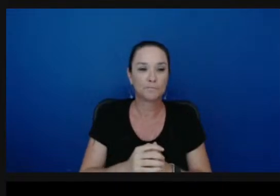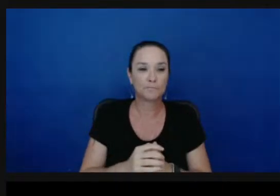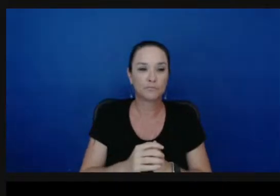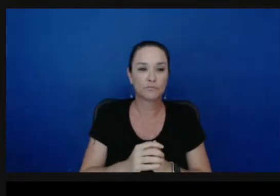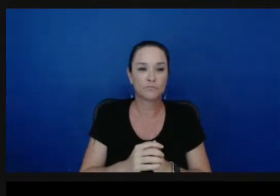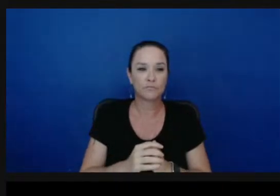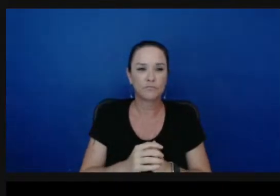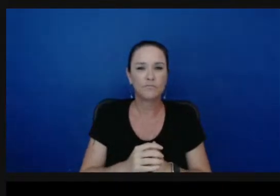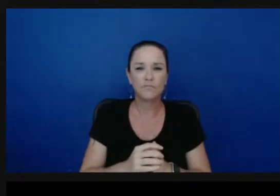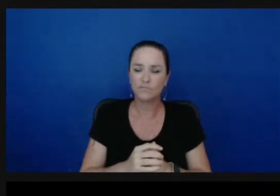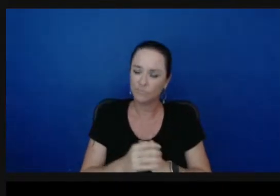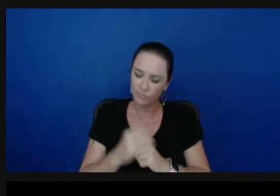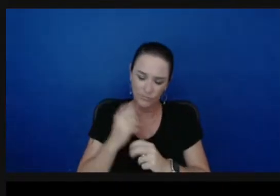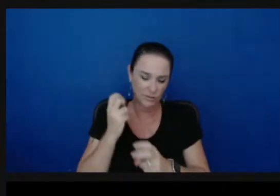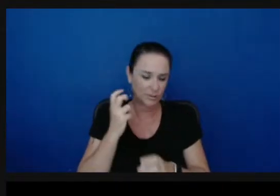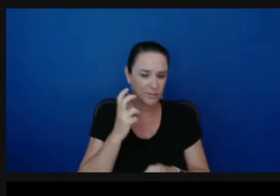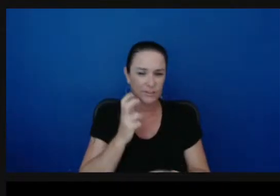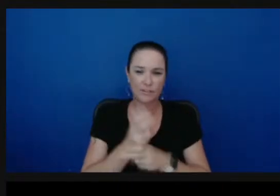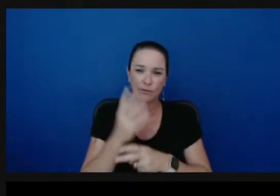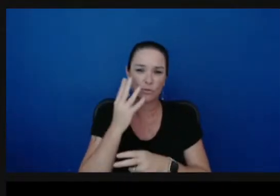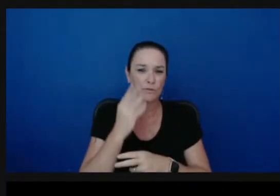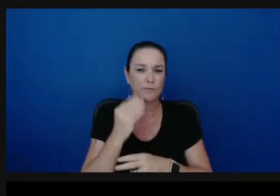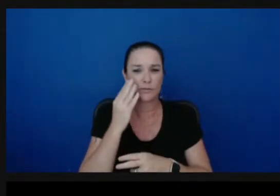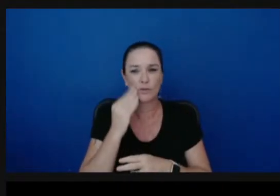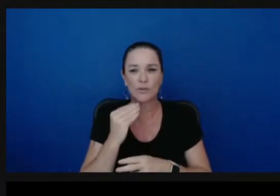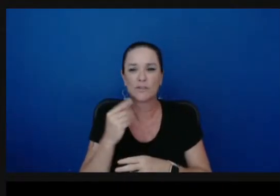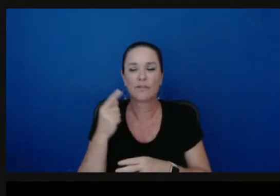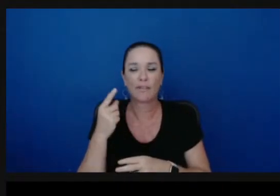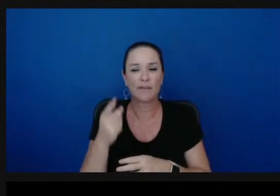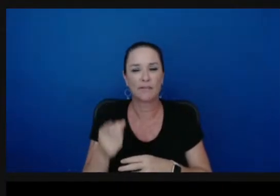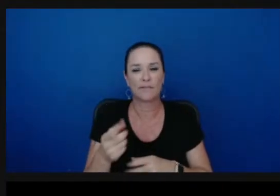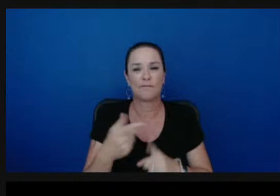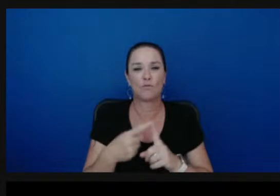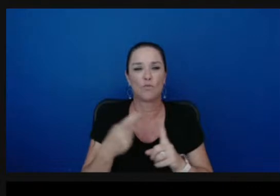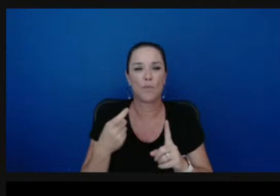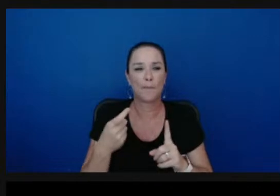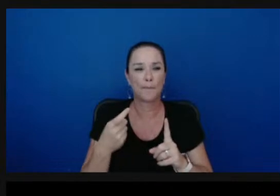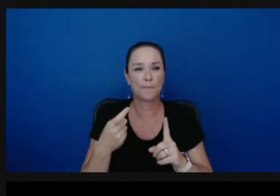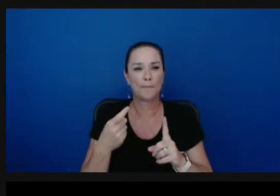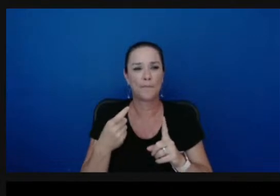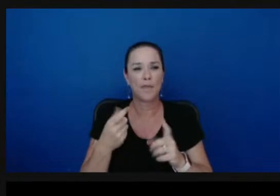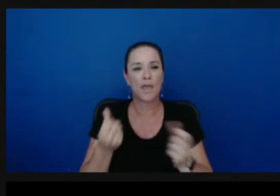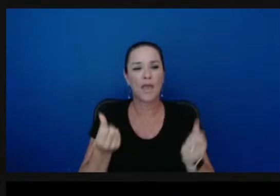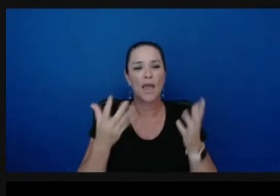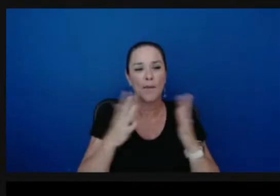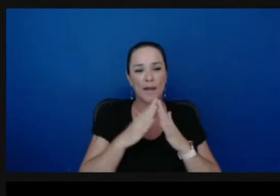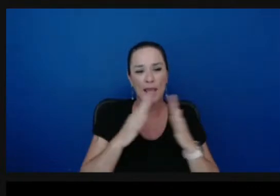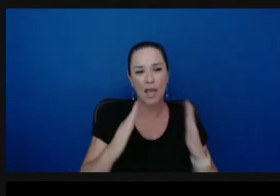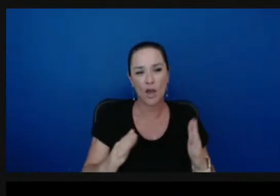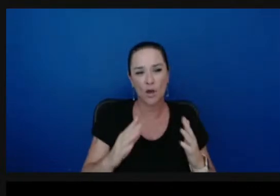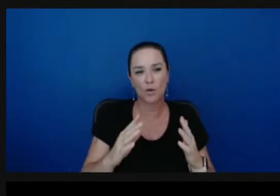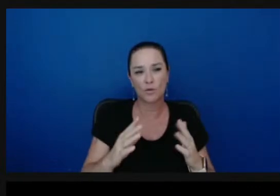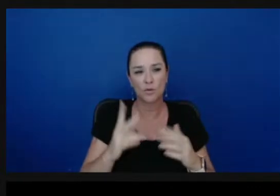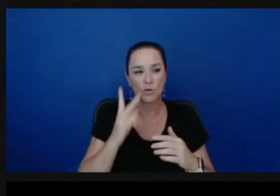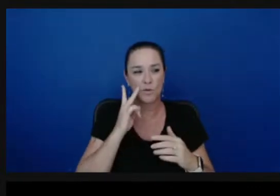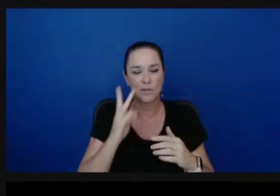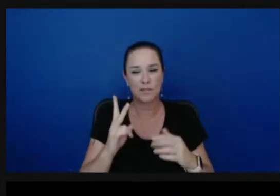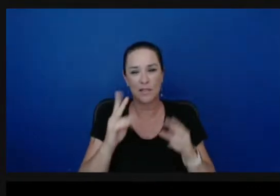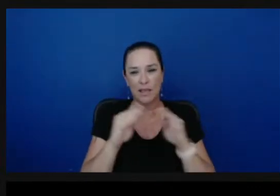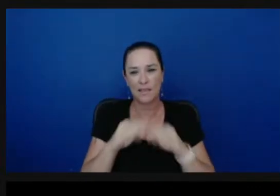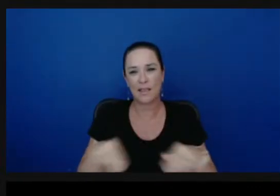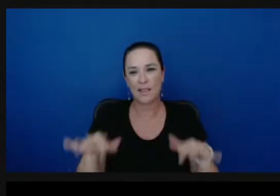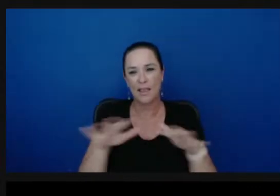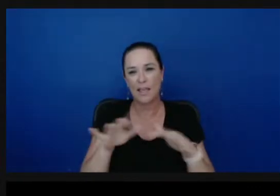really rough to go through this whole thing, from the amount of houses to just seeing like the landscape